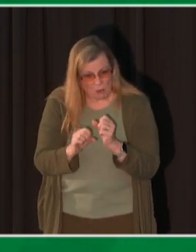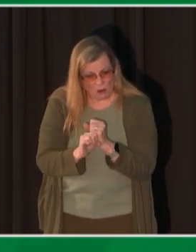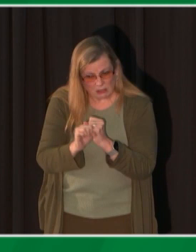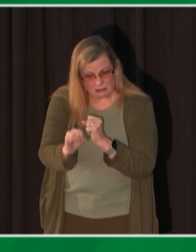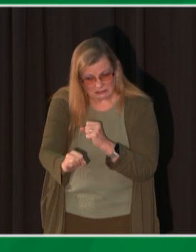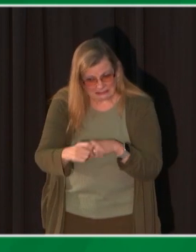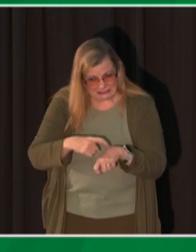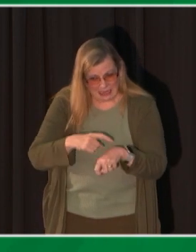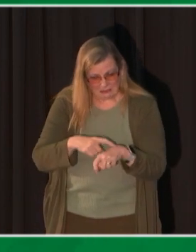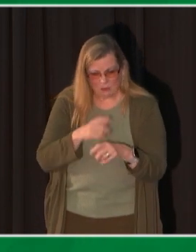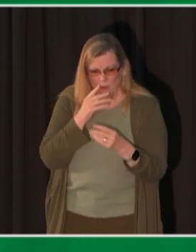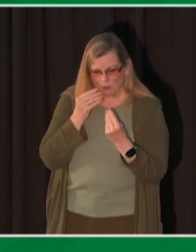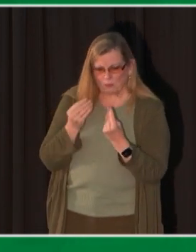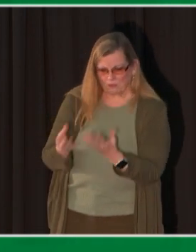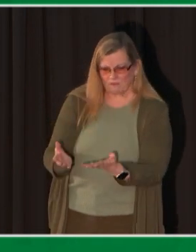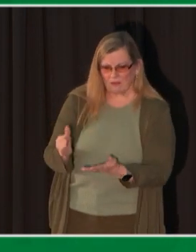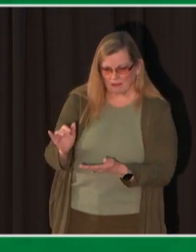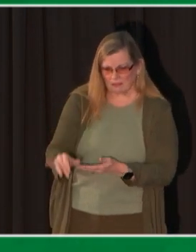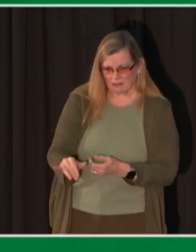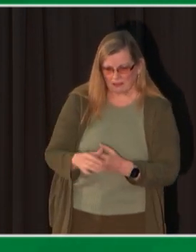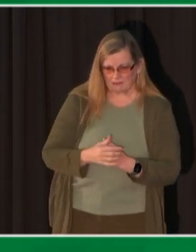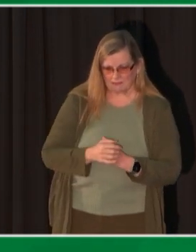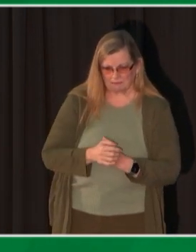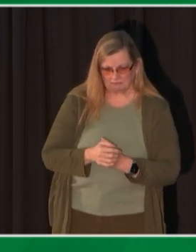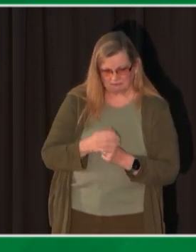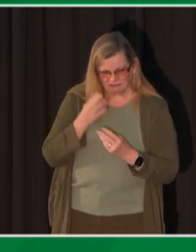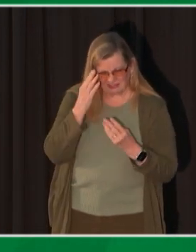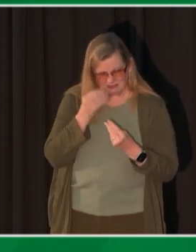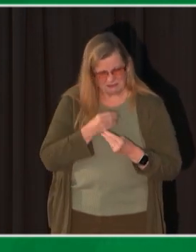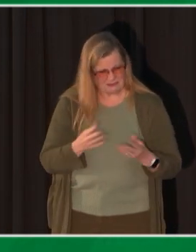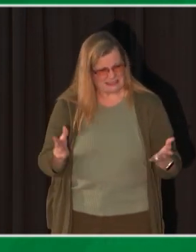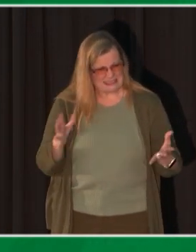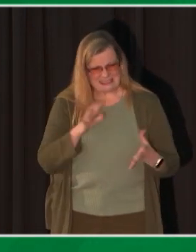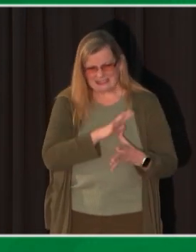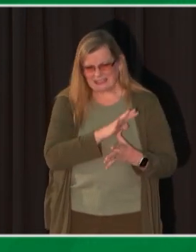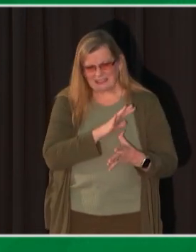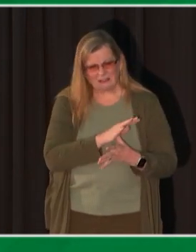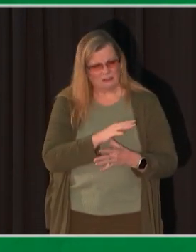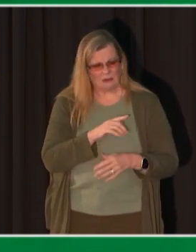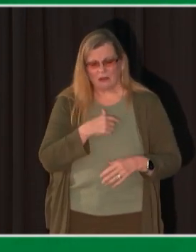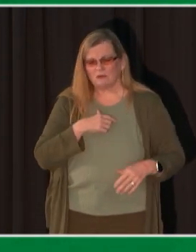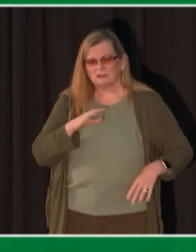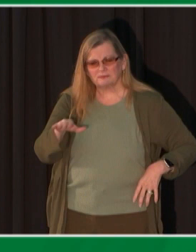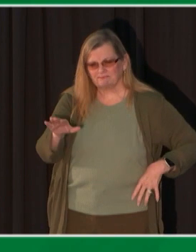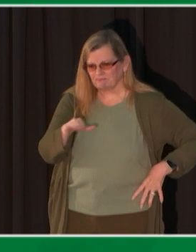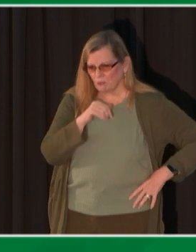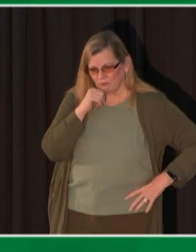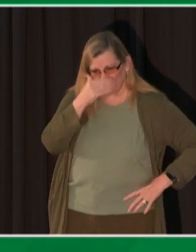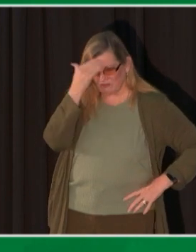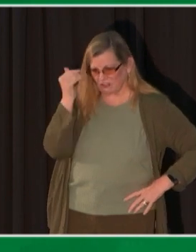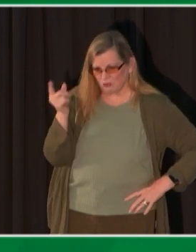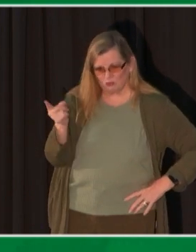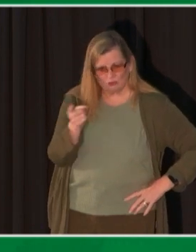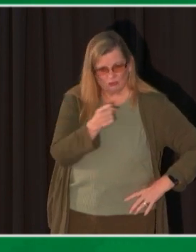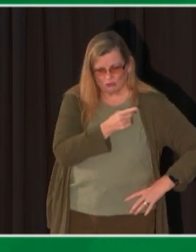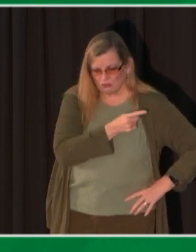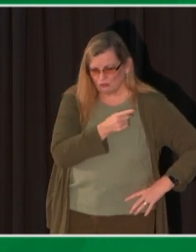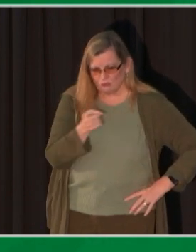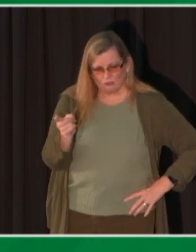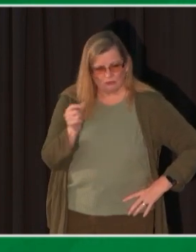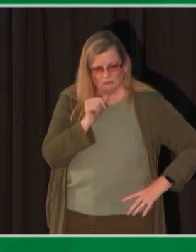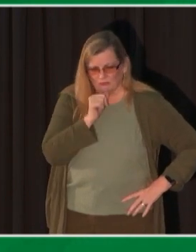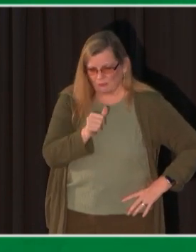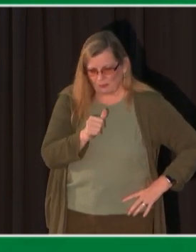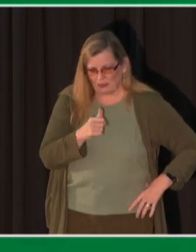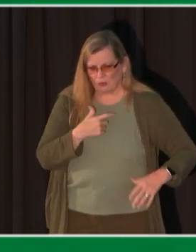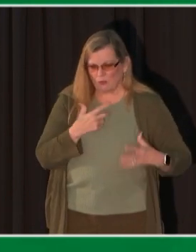to communicate to our seniors that we have not forgotten about you, and it is our full intent to recognize you and your